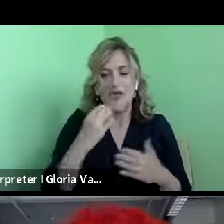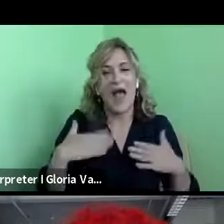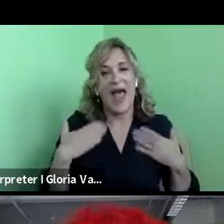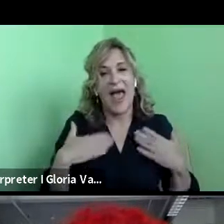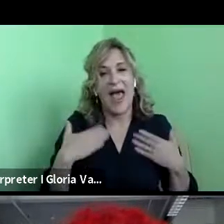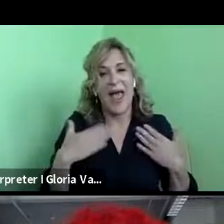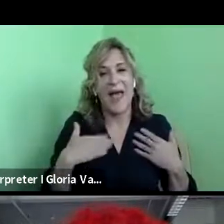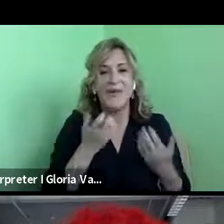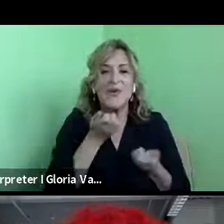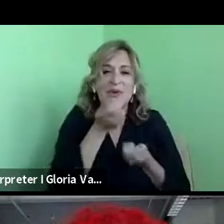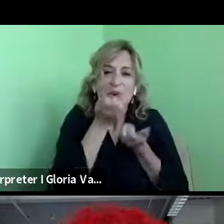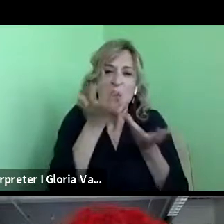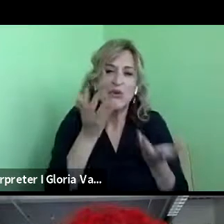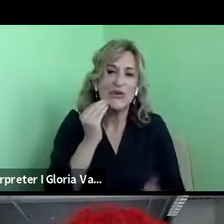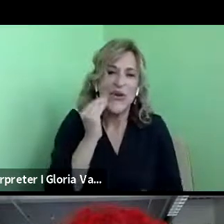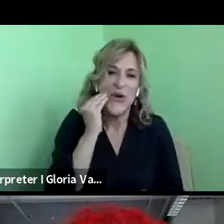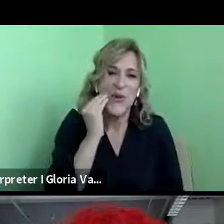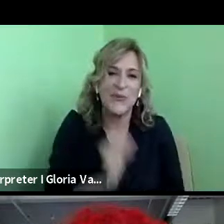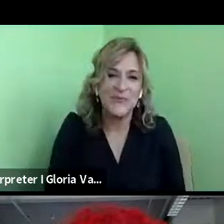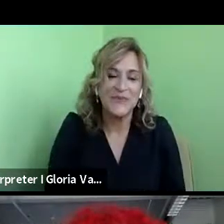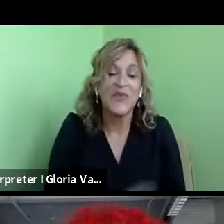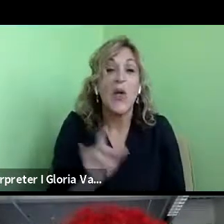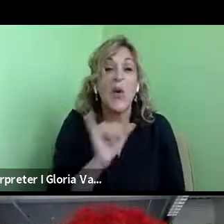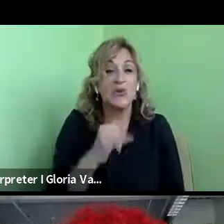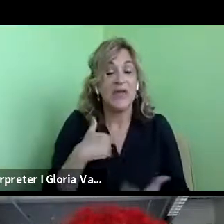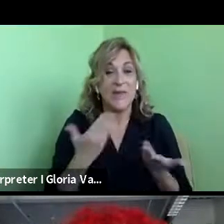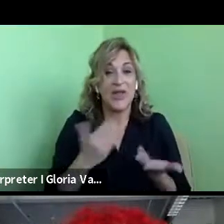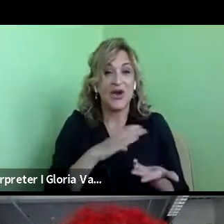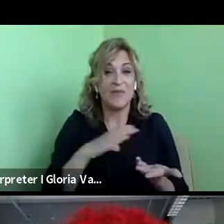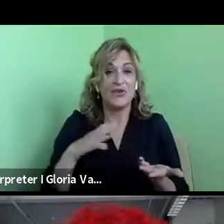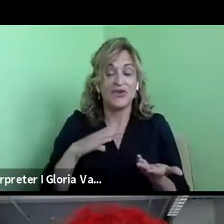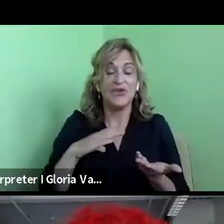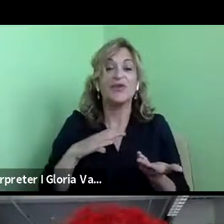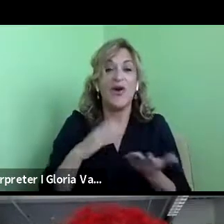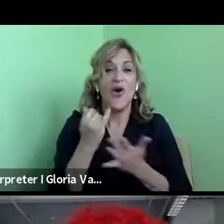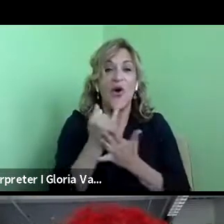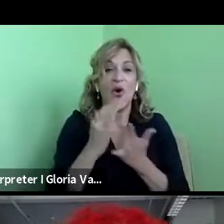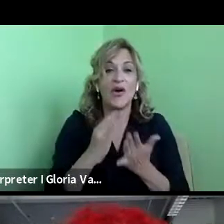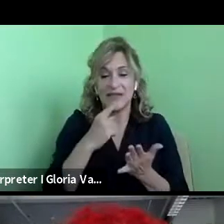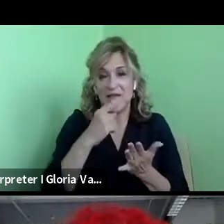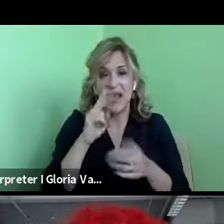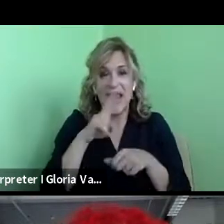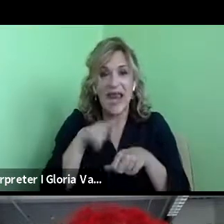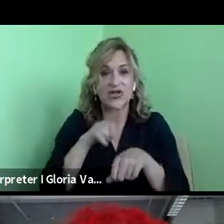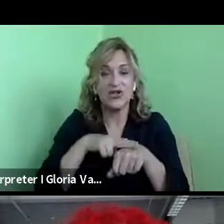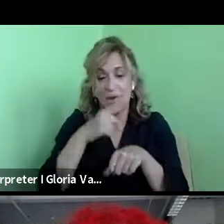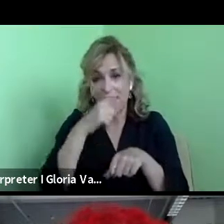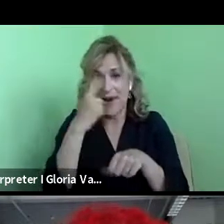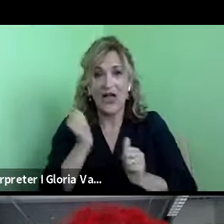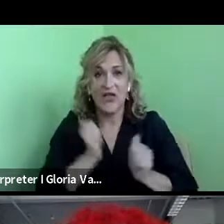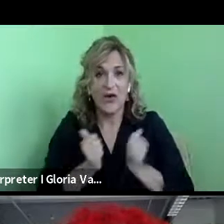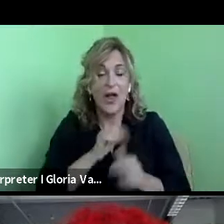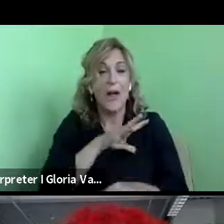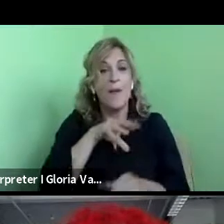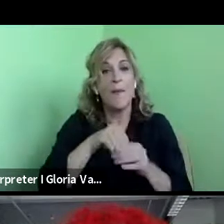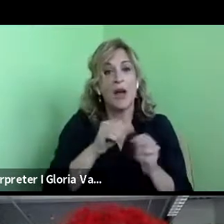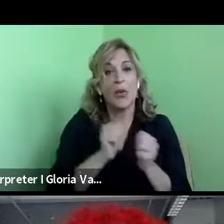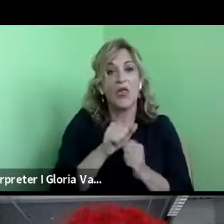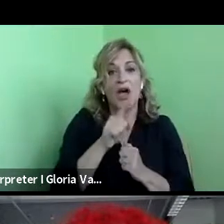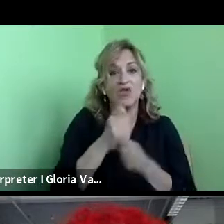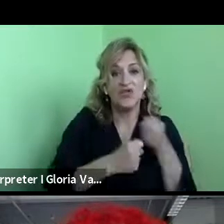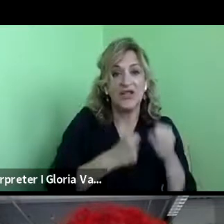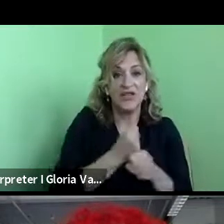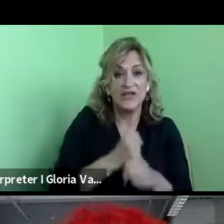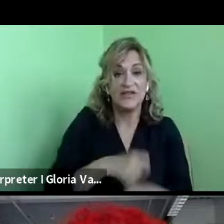Also, I'm here as a commissioned artist by the National Black Theater as a part of the 100 Years, 100 Women Project, which has